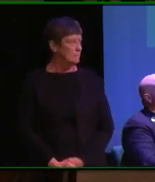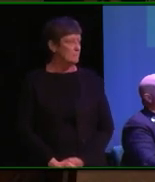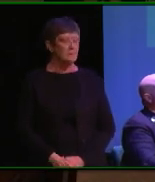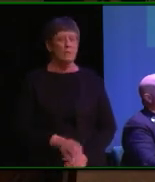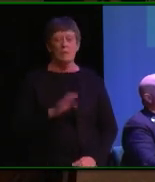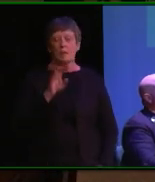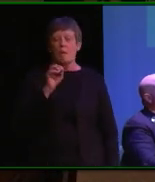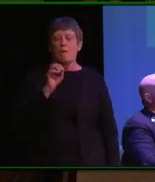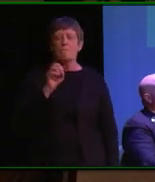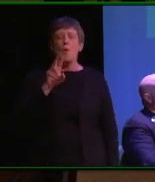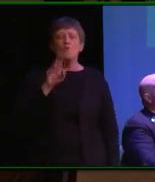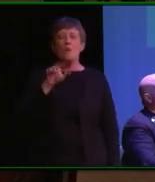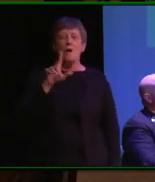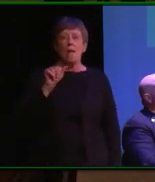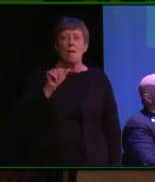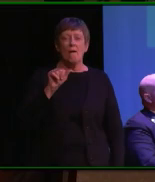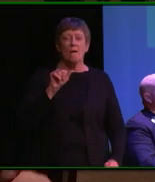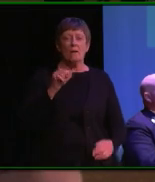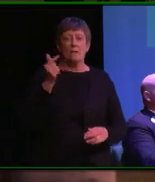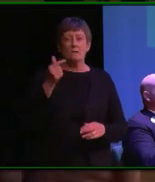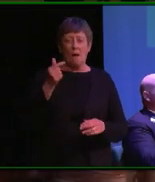Mirella Gonzalez, STEM Club.